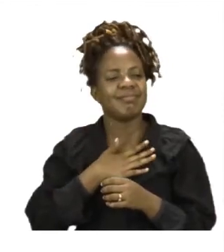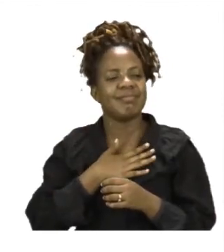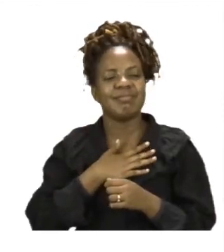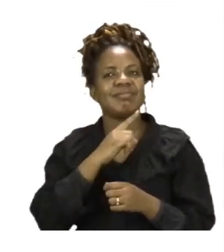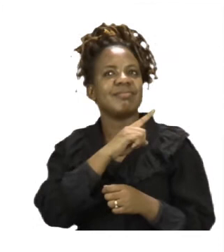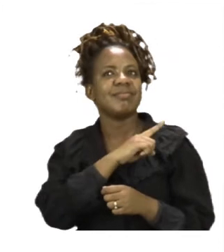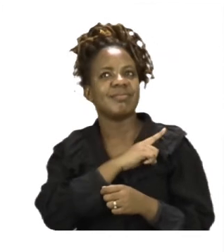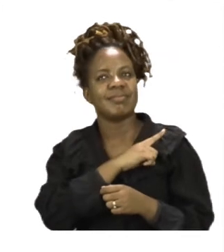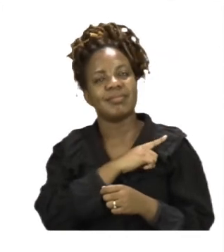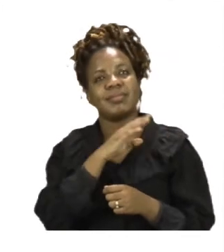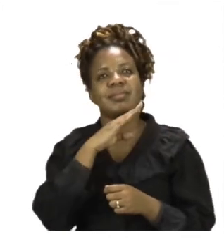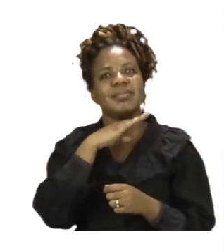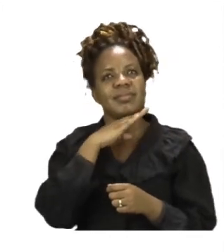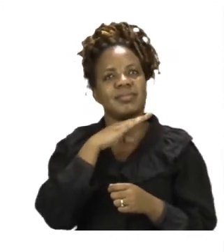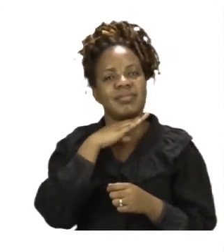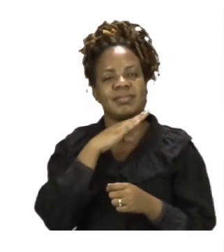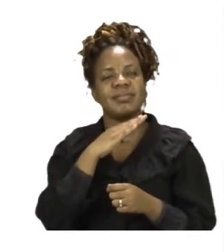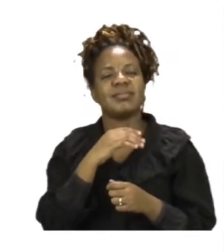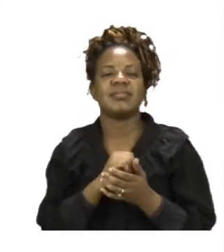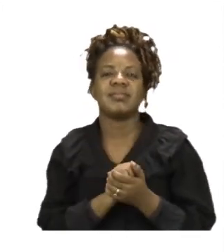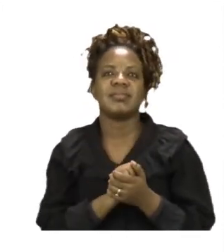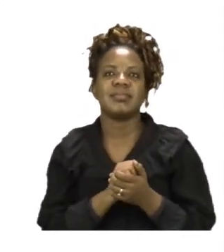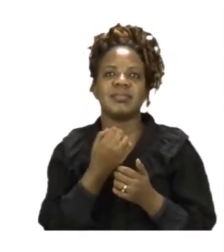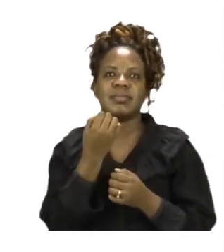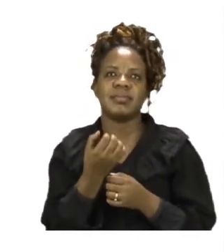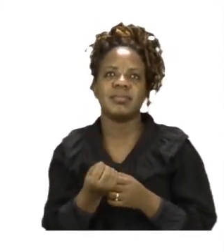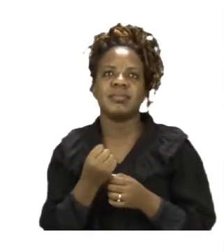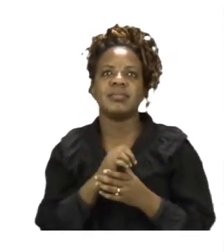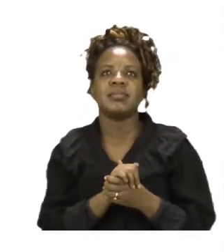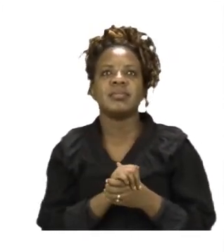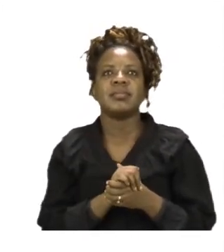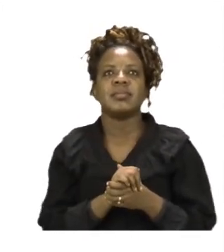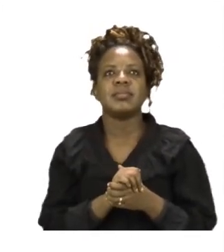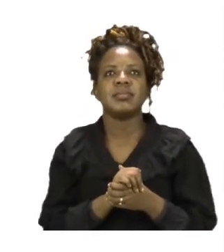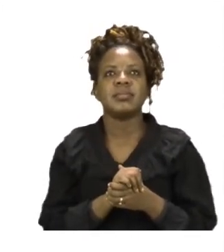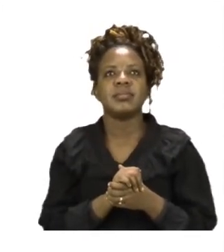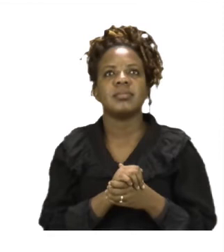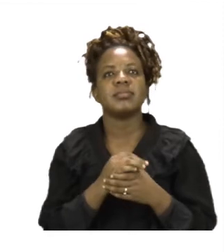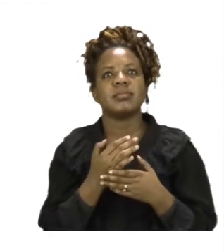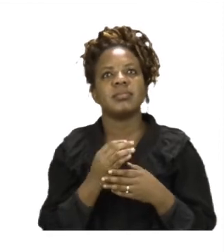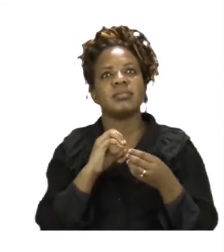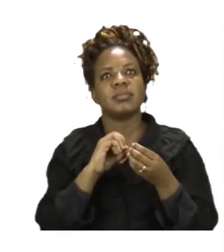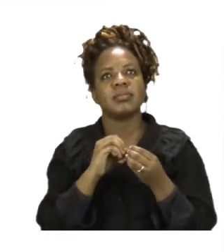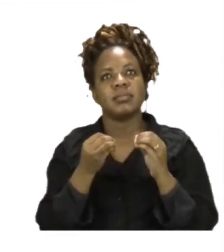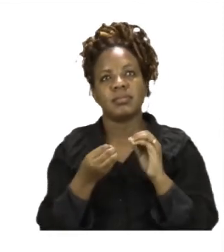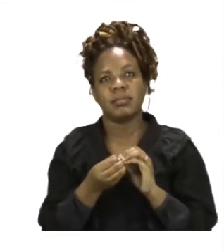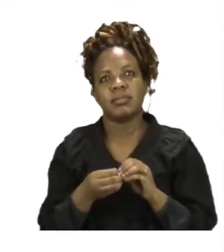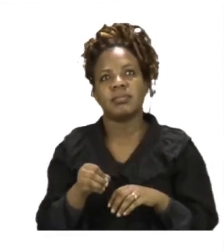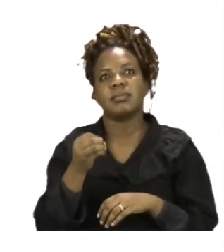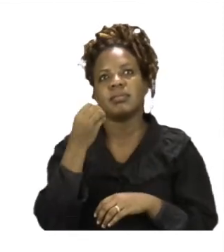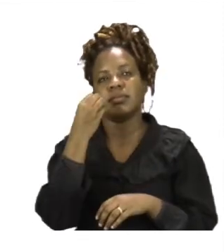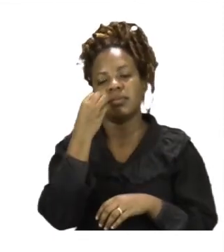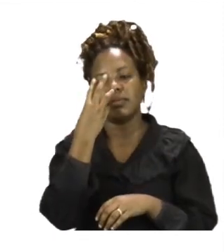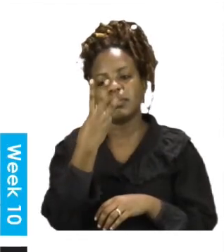them, and it's your job to solve the problem. We are going to do number 3 together. So,